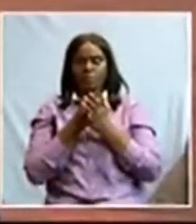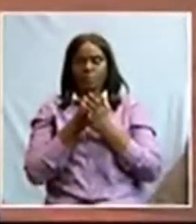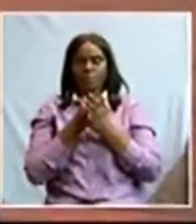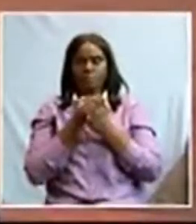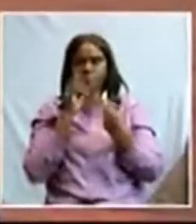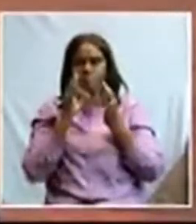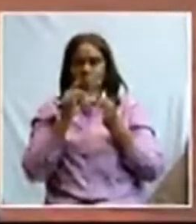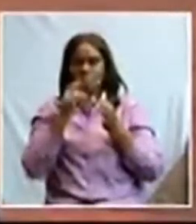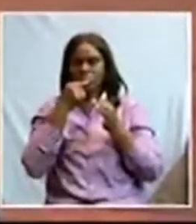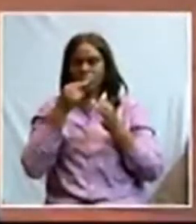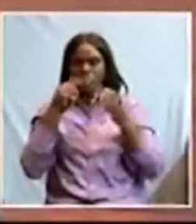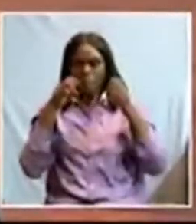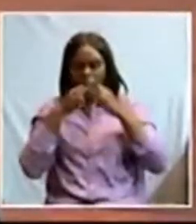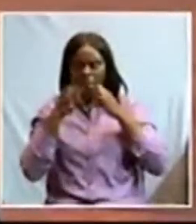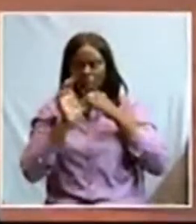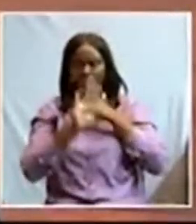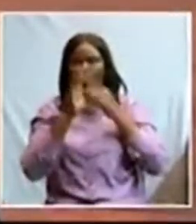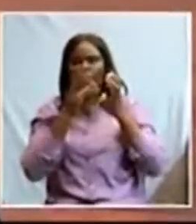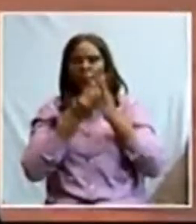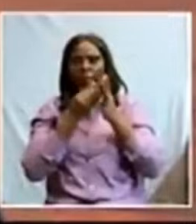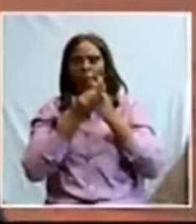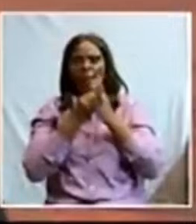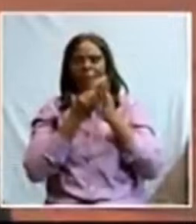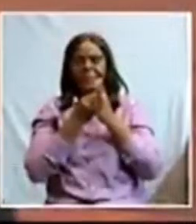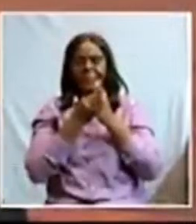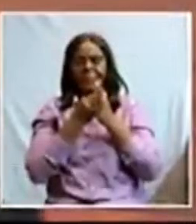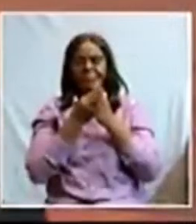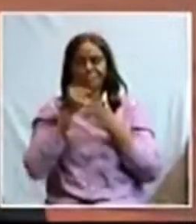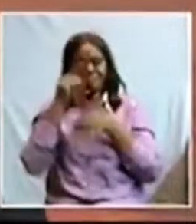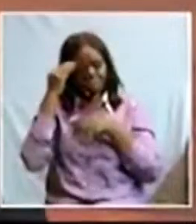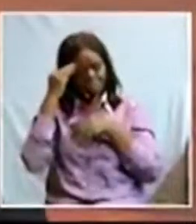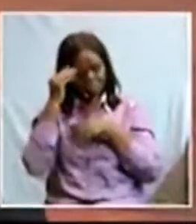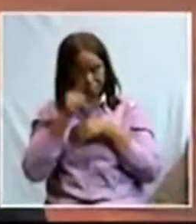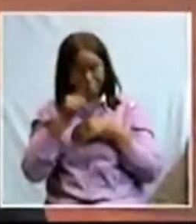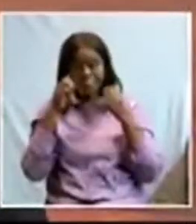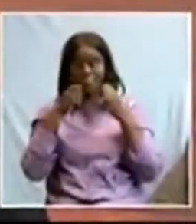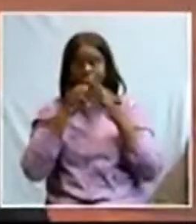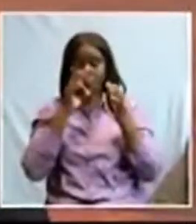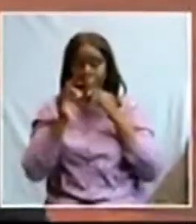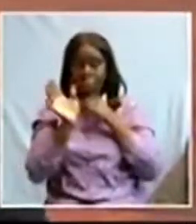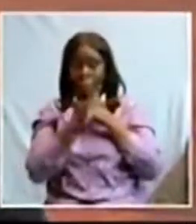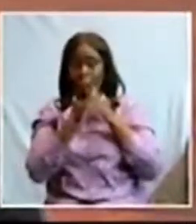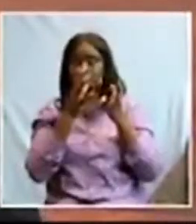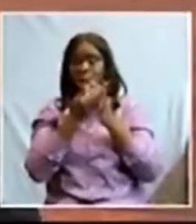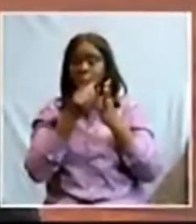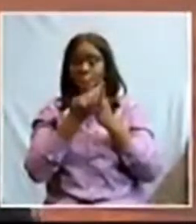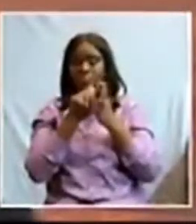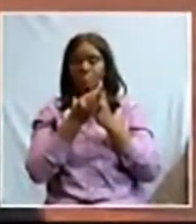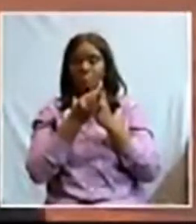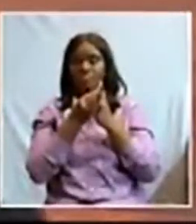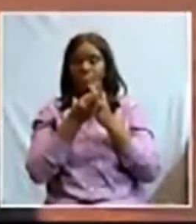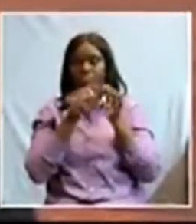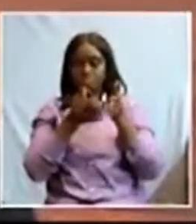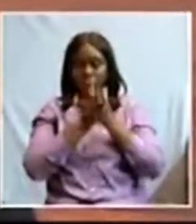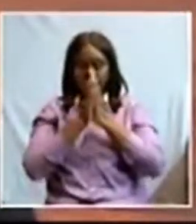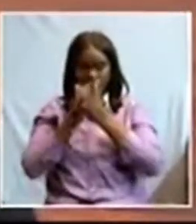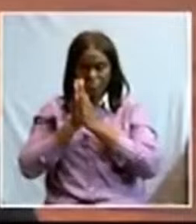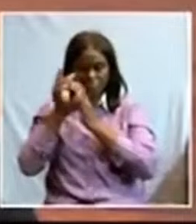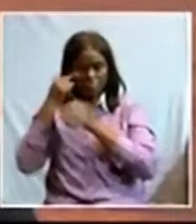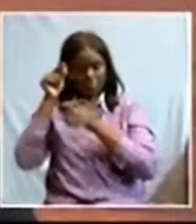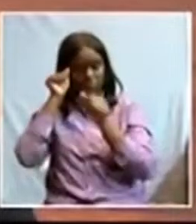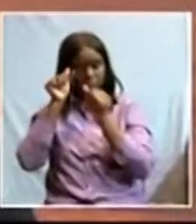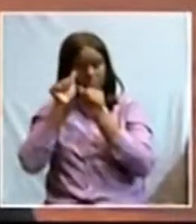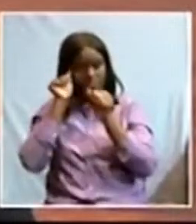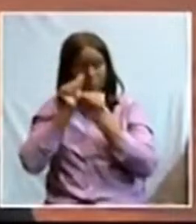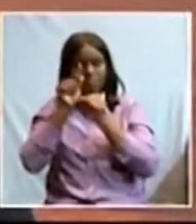if you are saying it's bank's money, you know that the bank, if it's their money, they ask for quarterly. You are